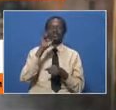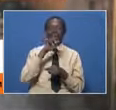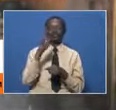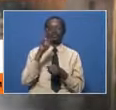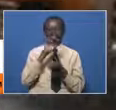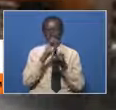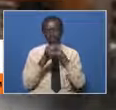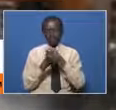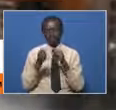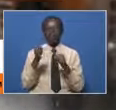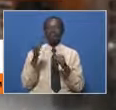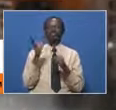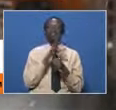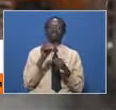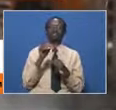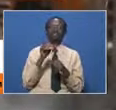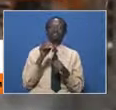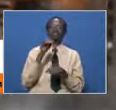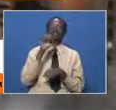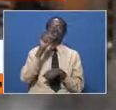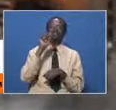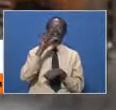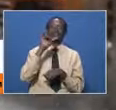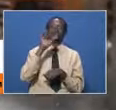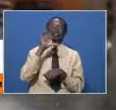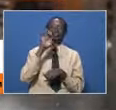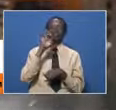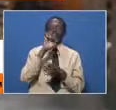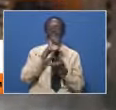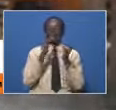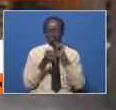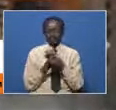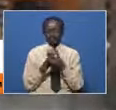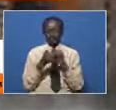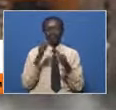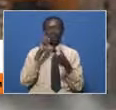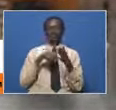Honorable Wahome will have adjusted a little bit what he said. Because of what is going to happen in the next few weeks,